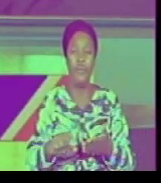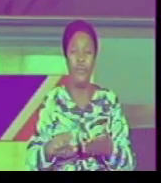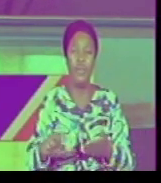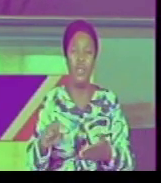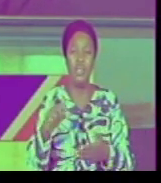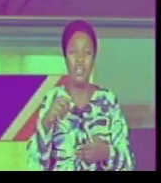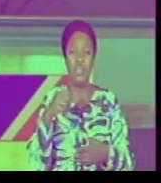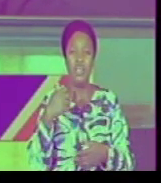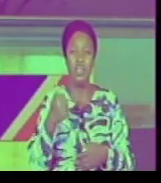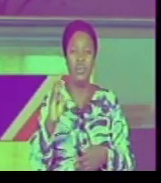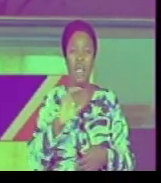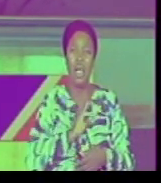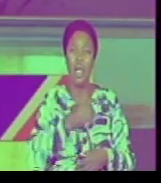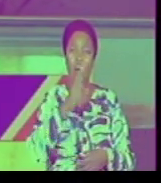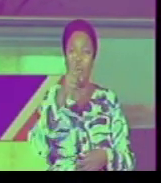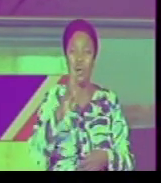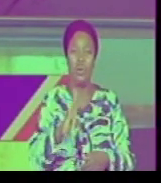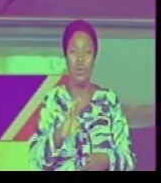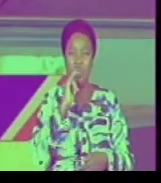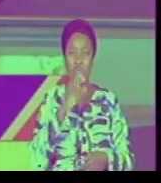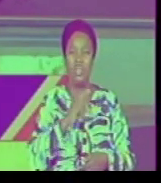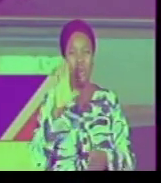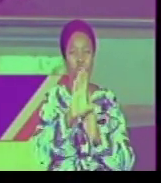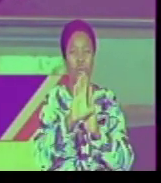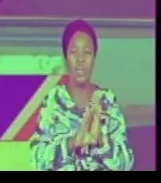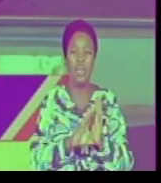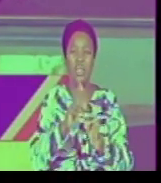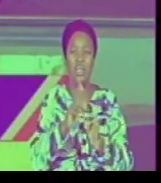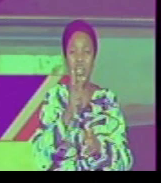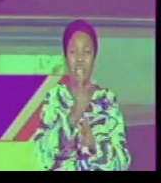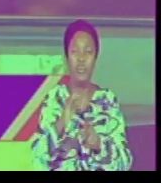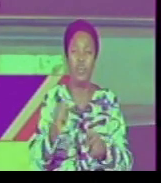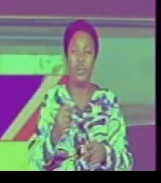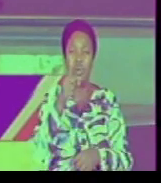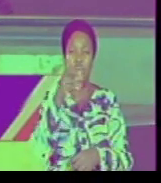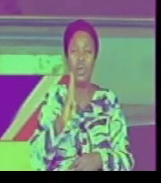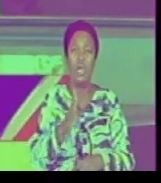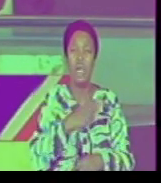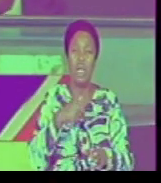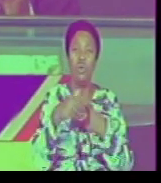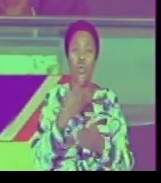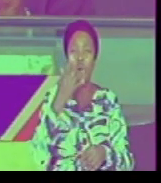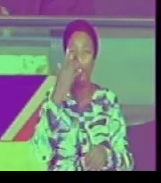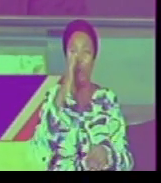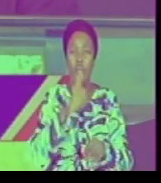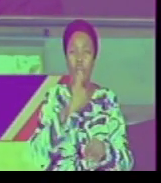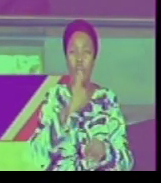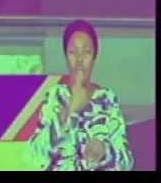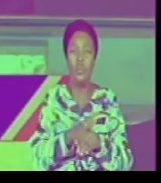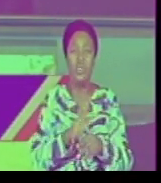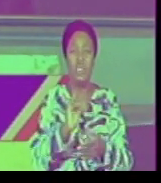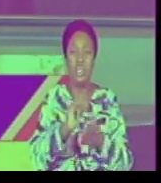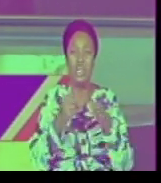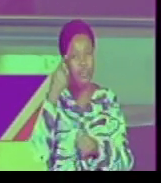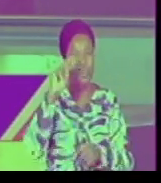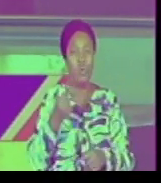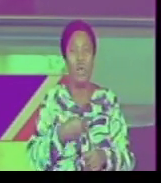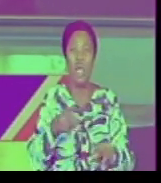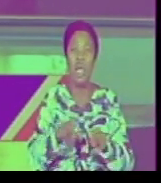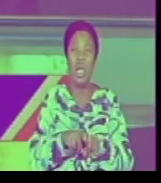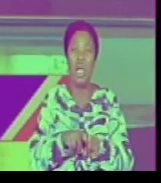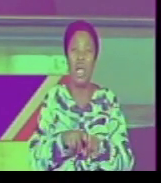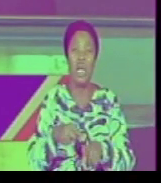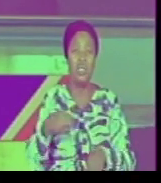a covenant-keeping God. And all the promises he has made unto us, as we serve the Lord this year, he